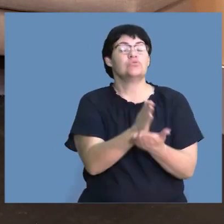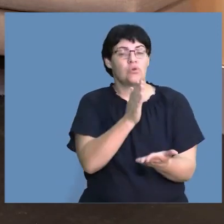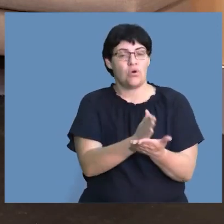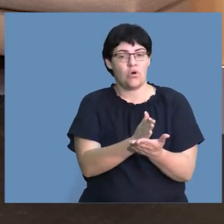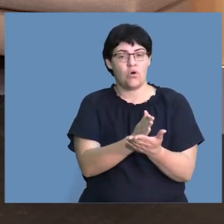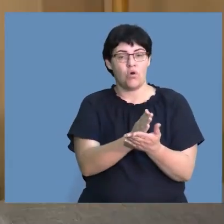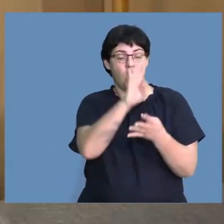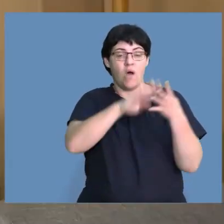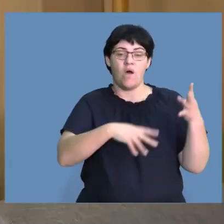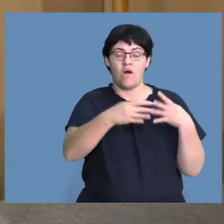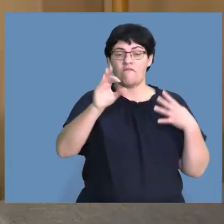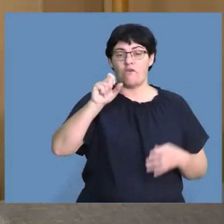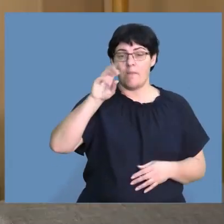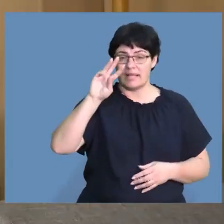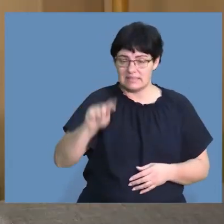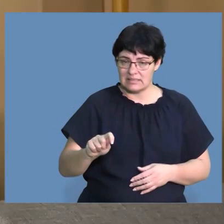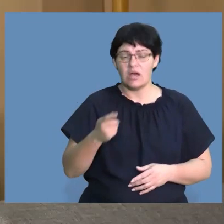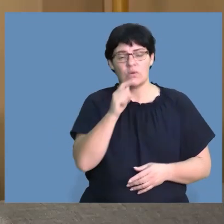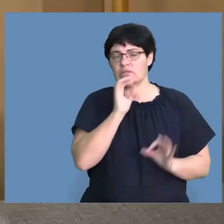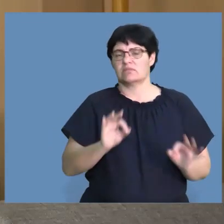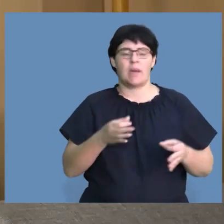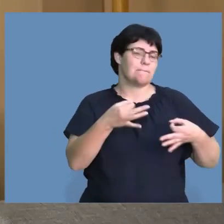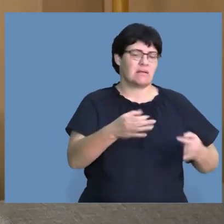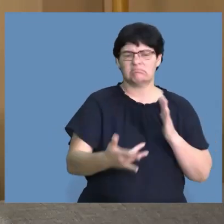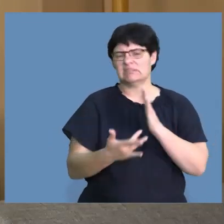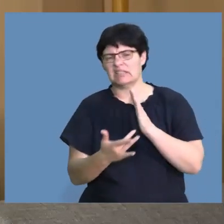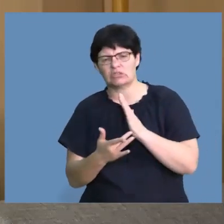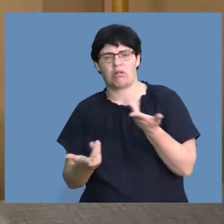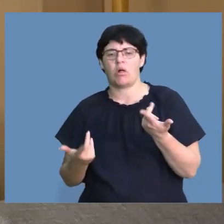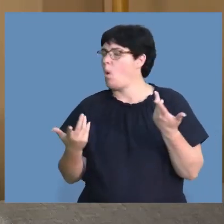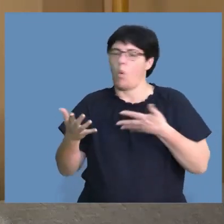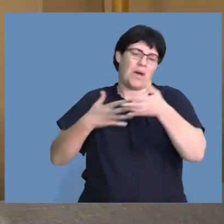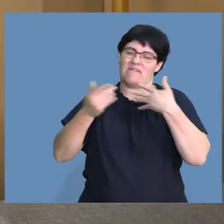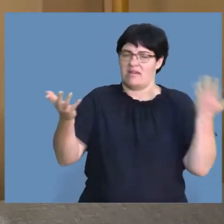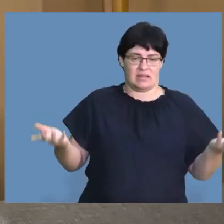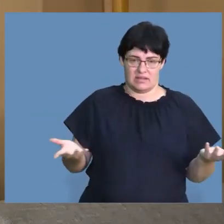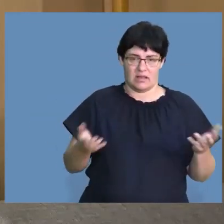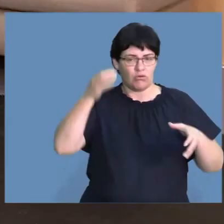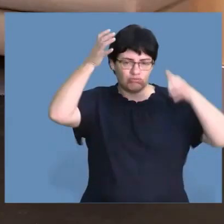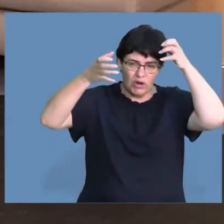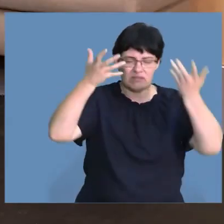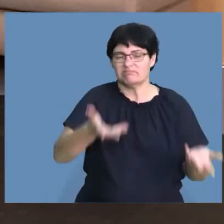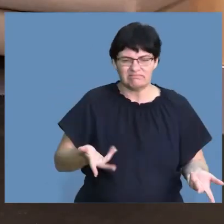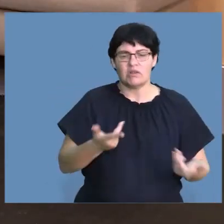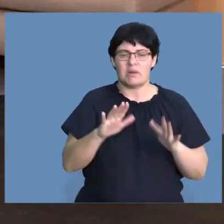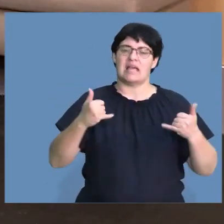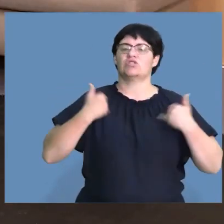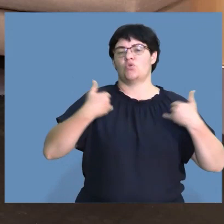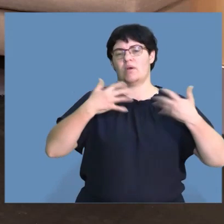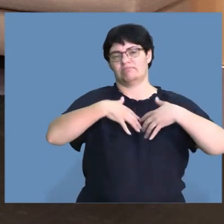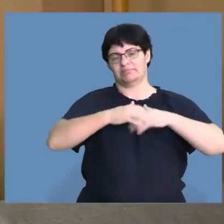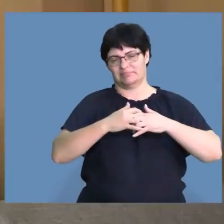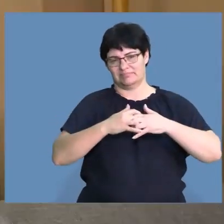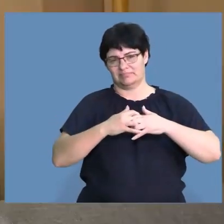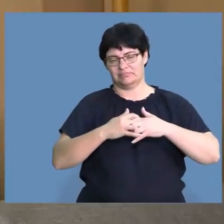need to make sure that the format you use works for you. Paper, digital, whatever it may be, please make sure that you have